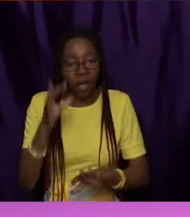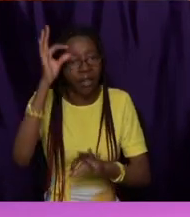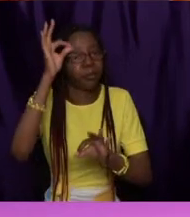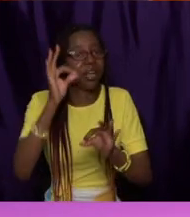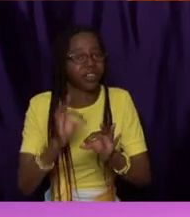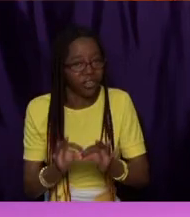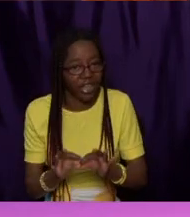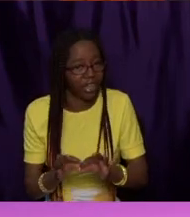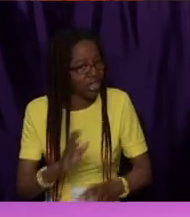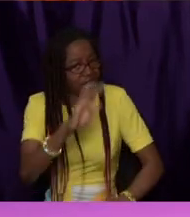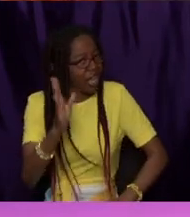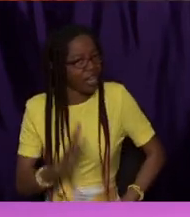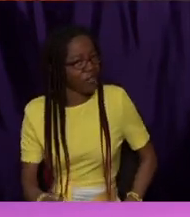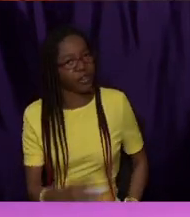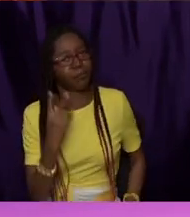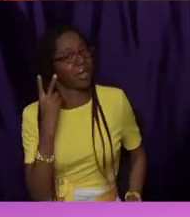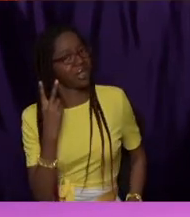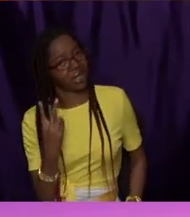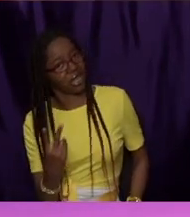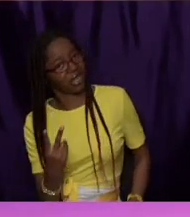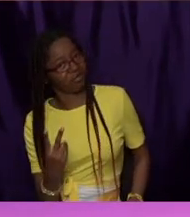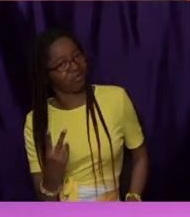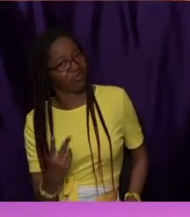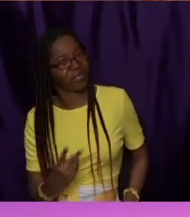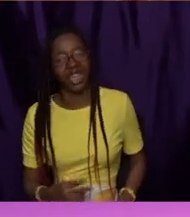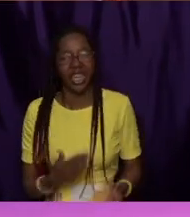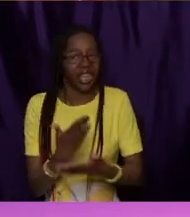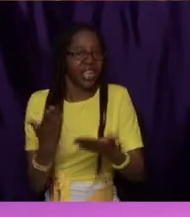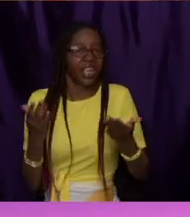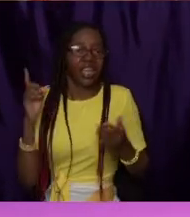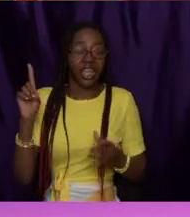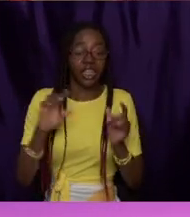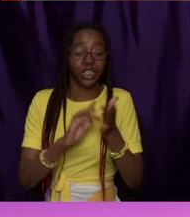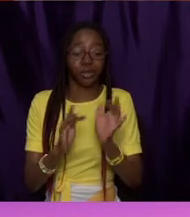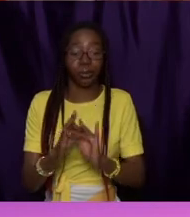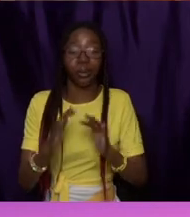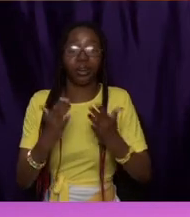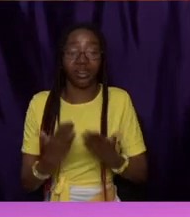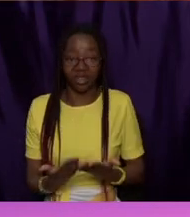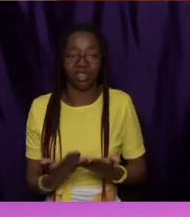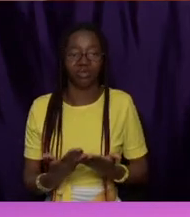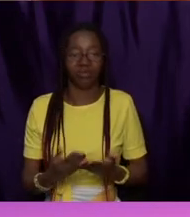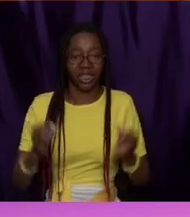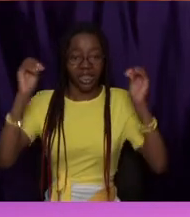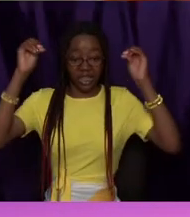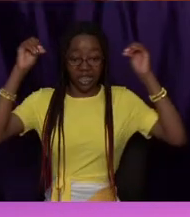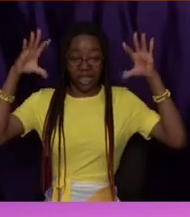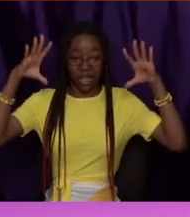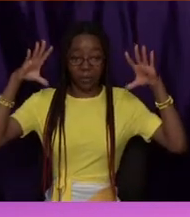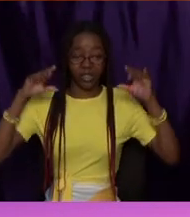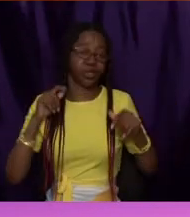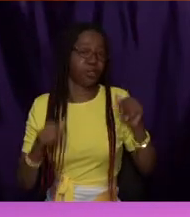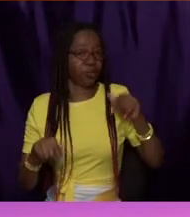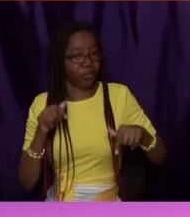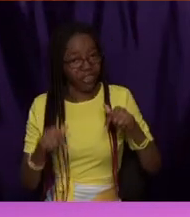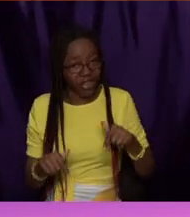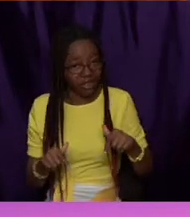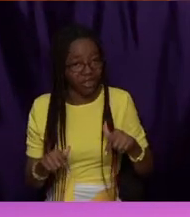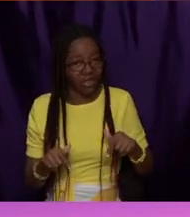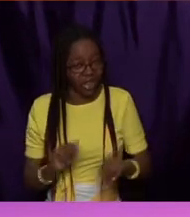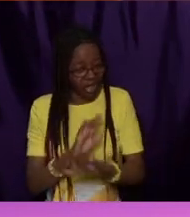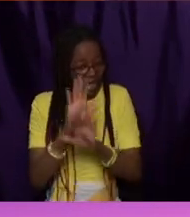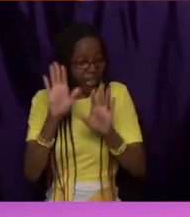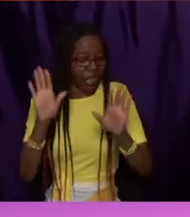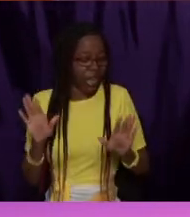faith and not by sight. His word is a lamp unto your feet and a